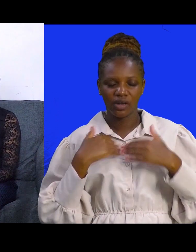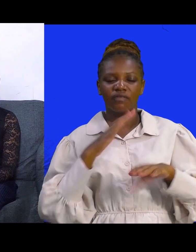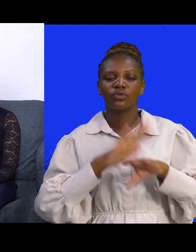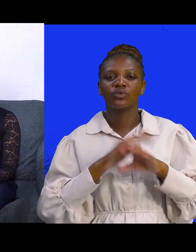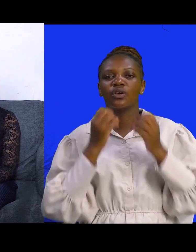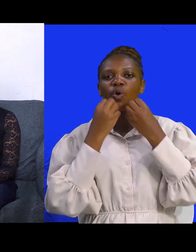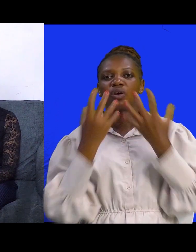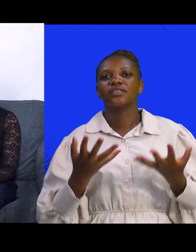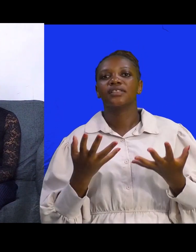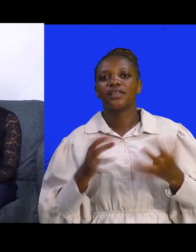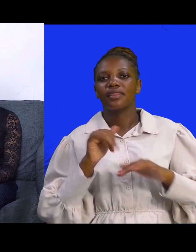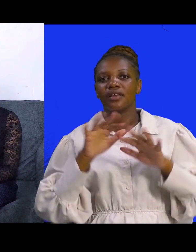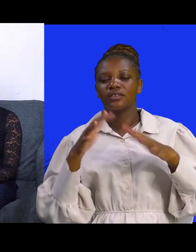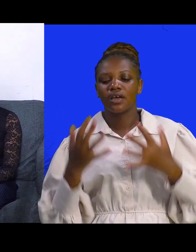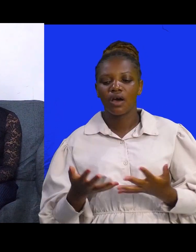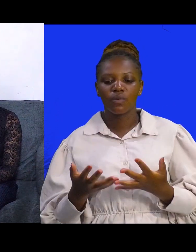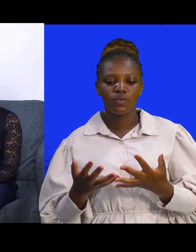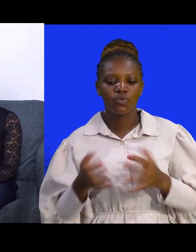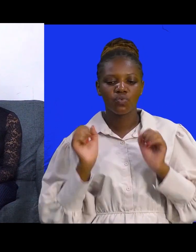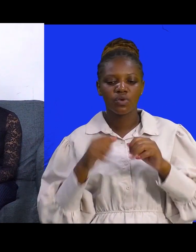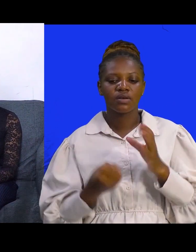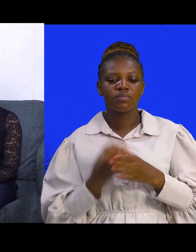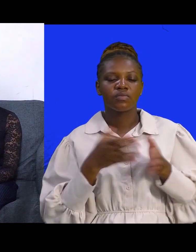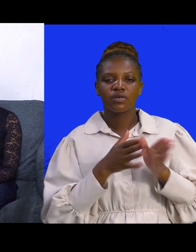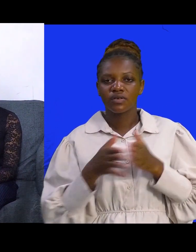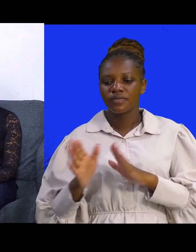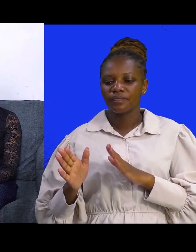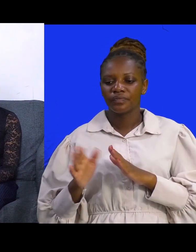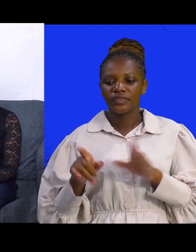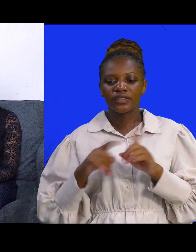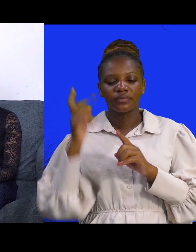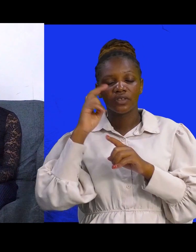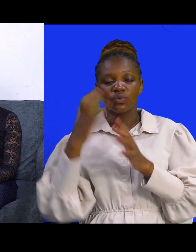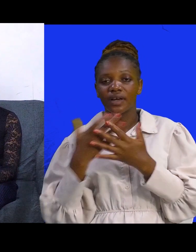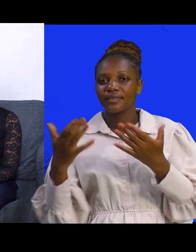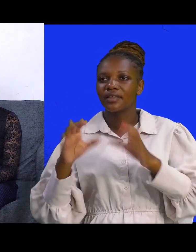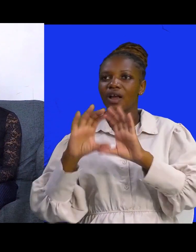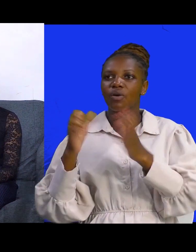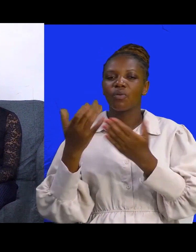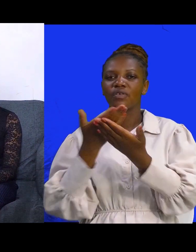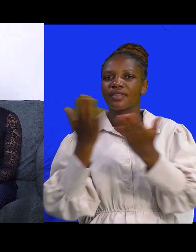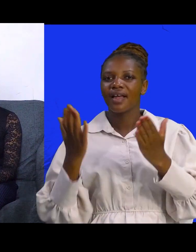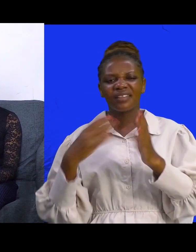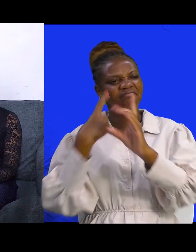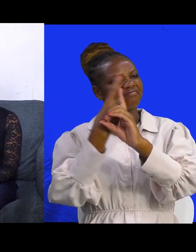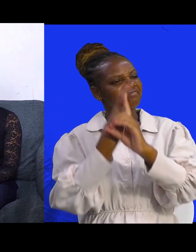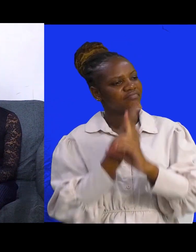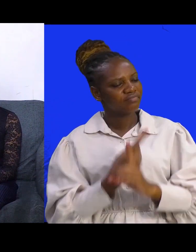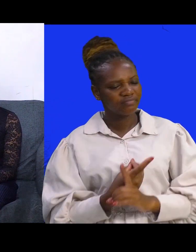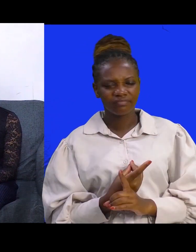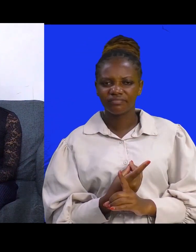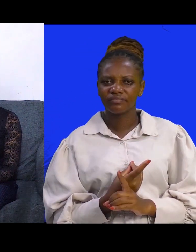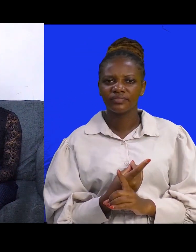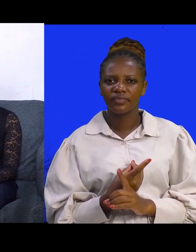by coming up with good content. So that's how you cut across, you go global quick. Look at the things that go global. They're not English